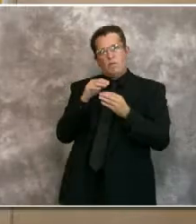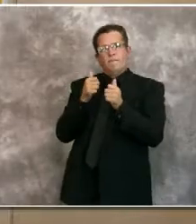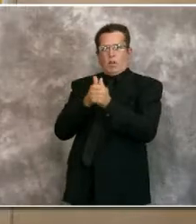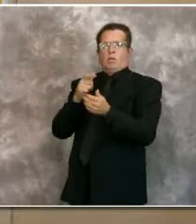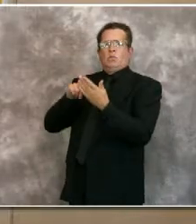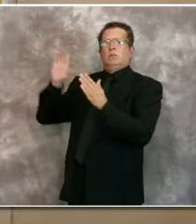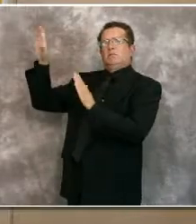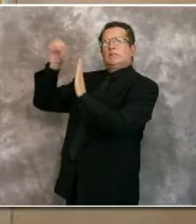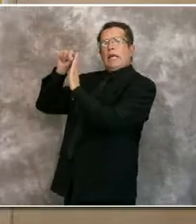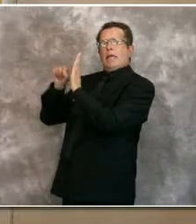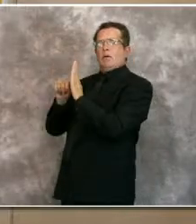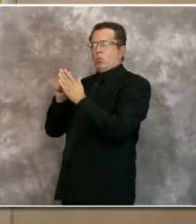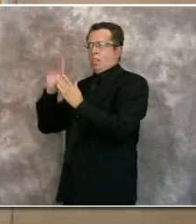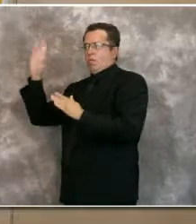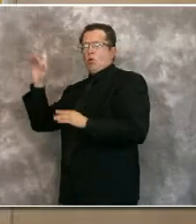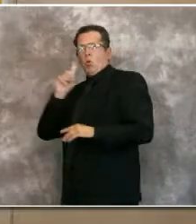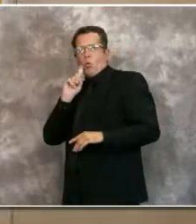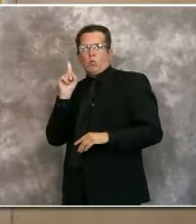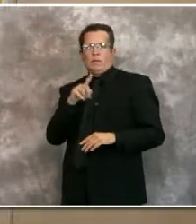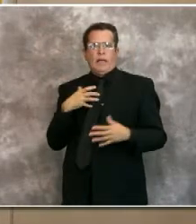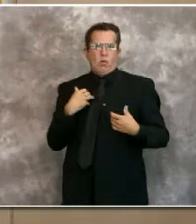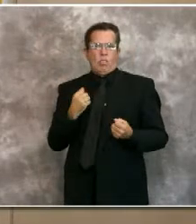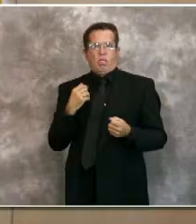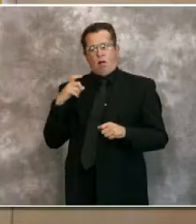the health officer's order. But as